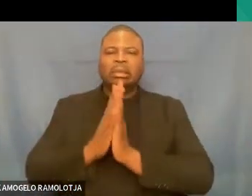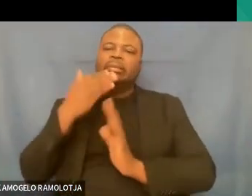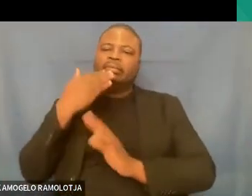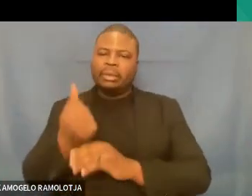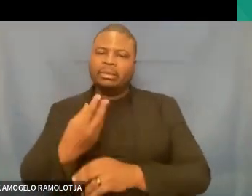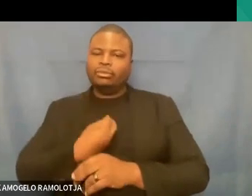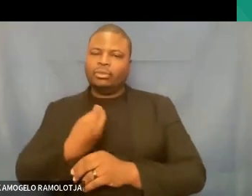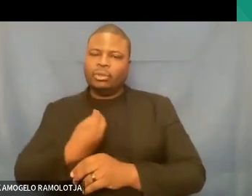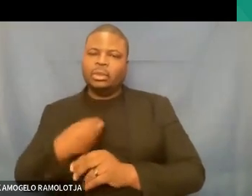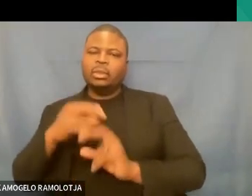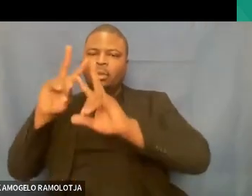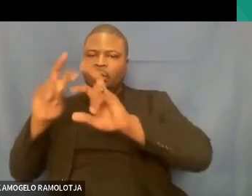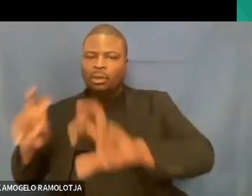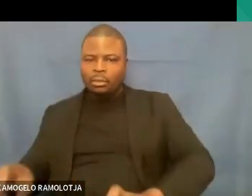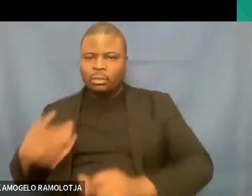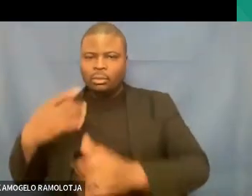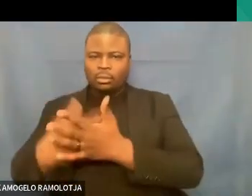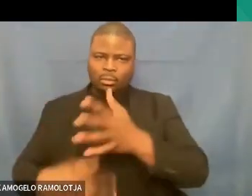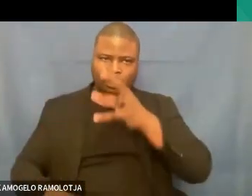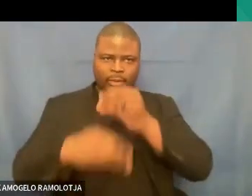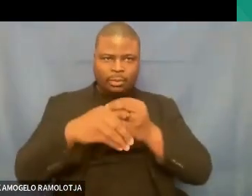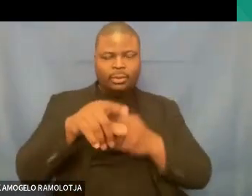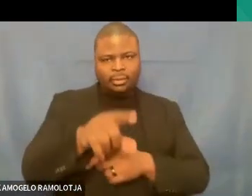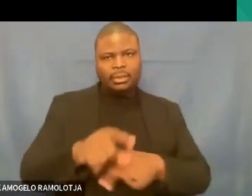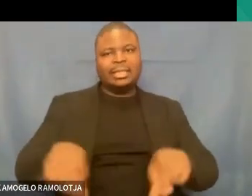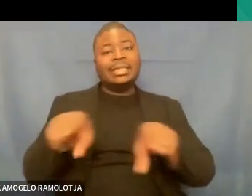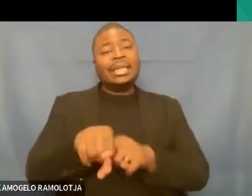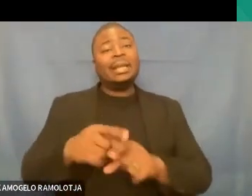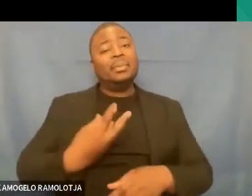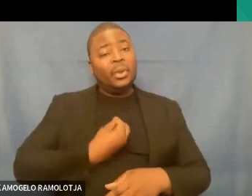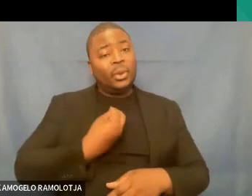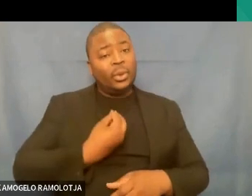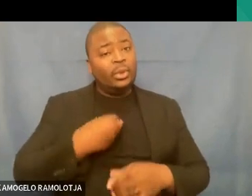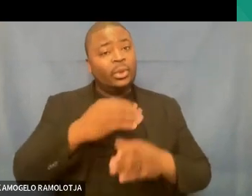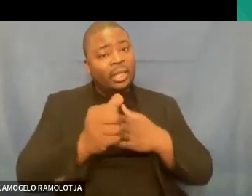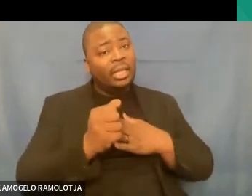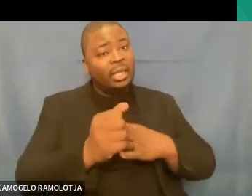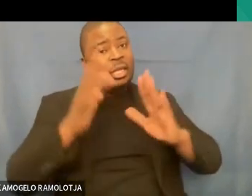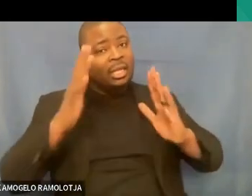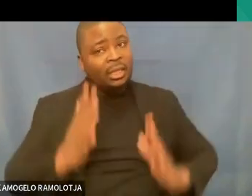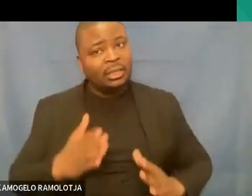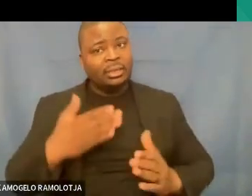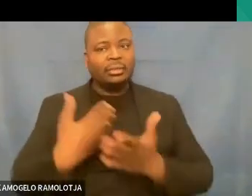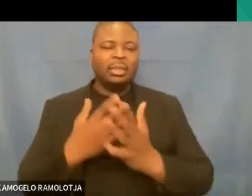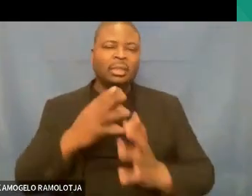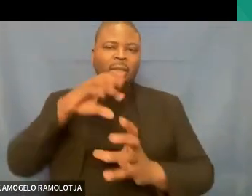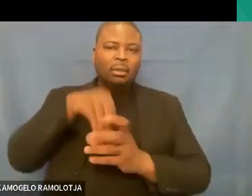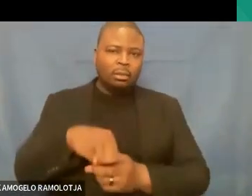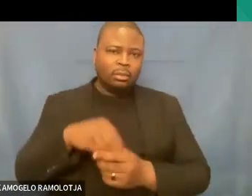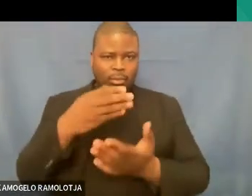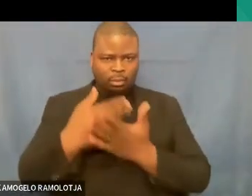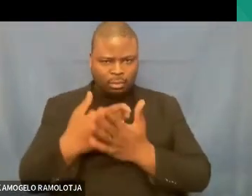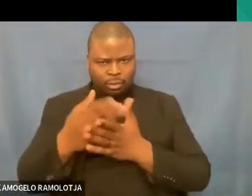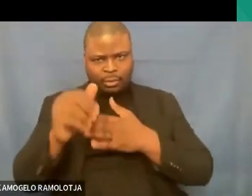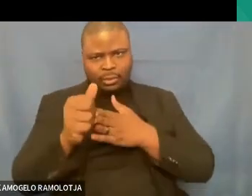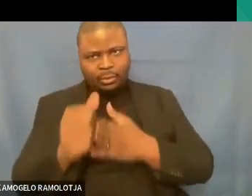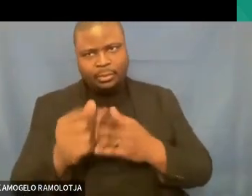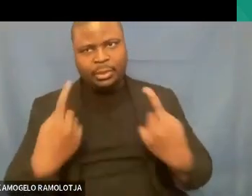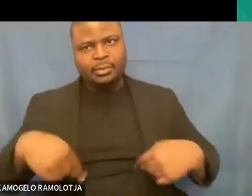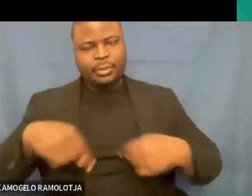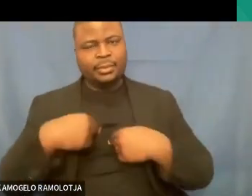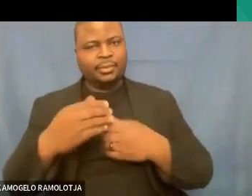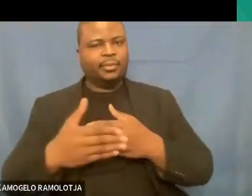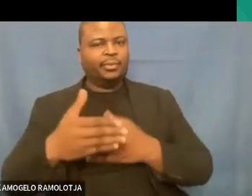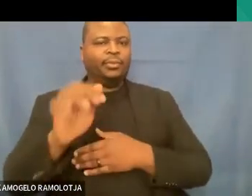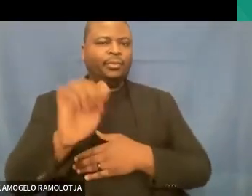ensure that we are including youth leaders so that they can guide us as we are implementing on the ground when we